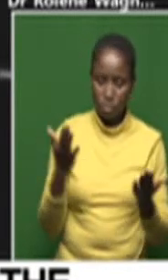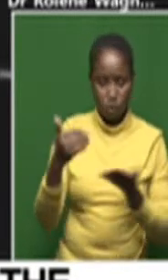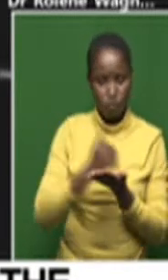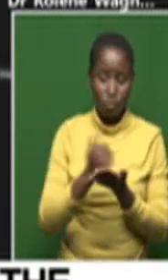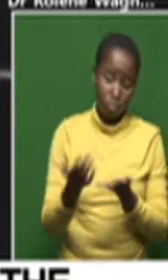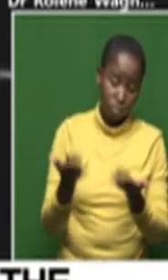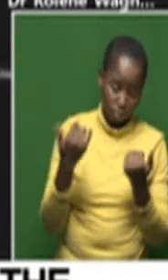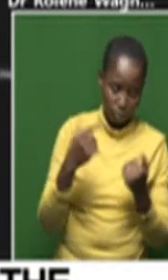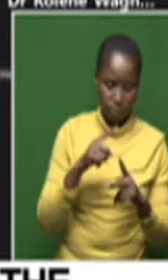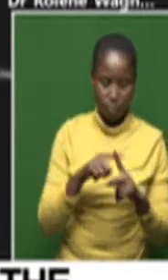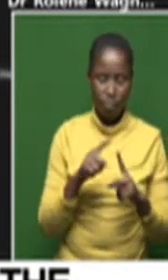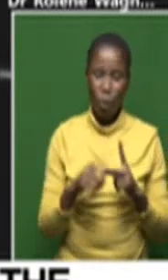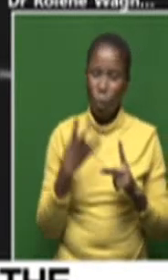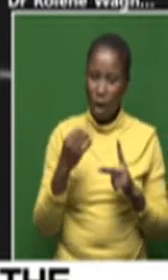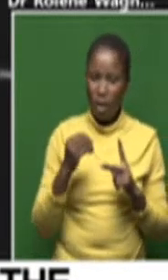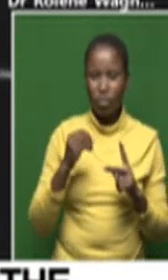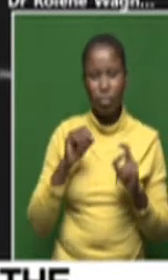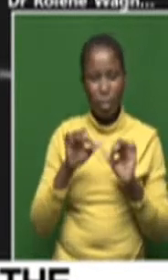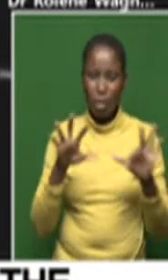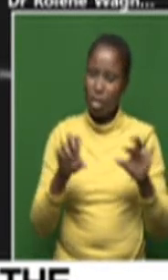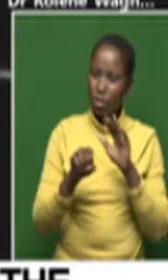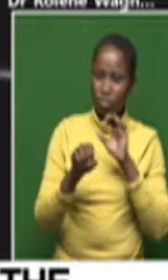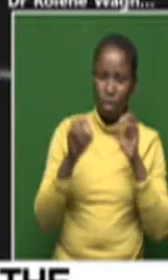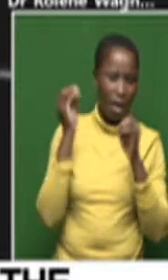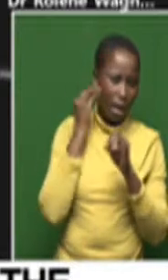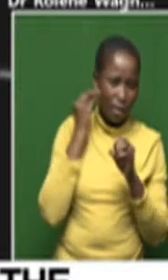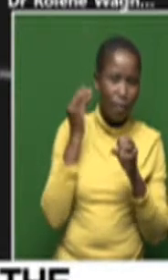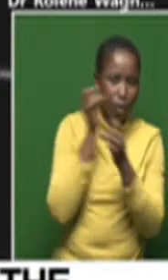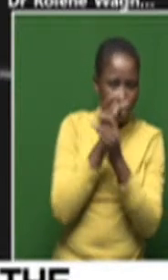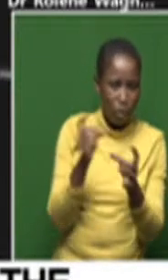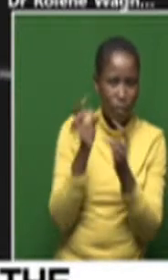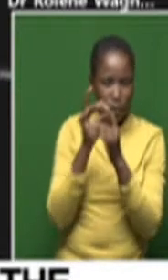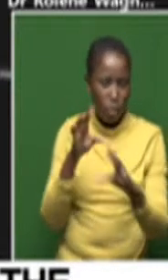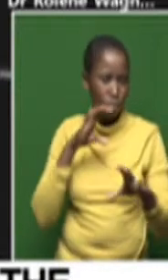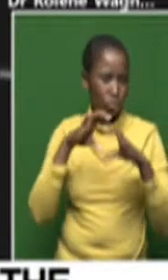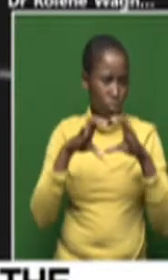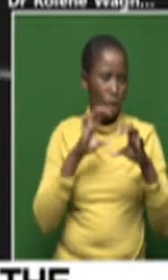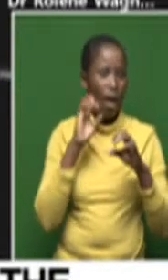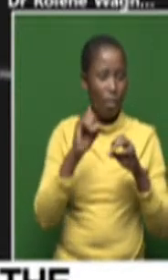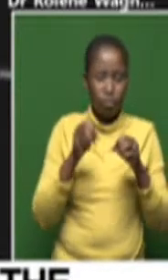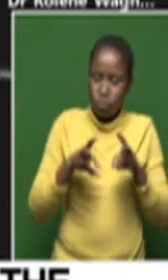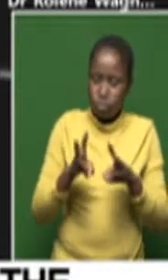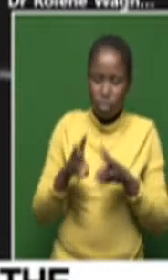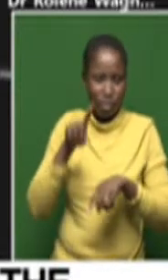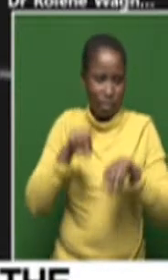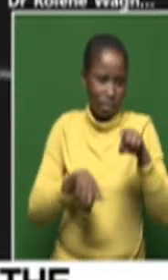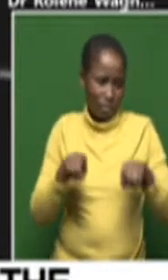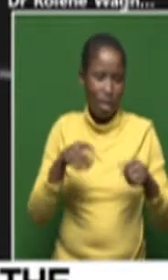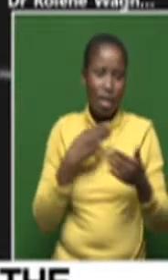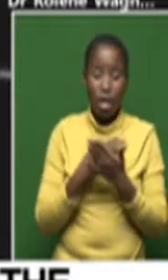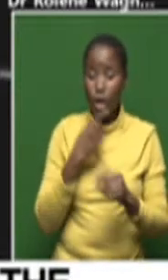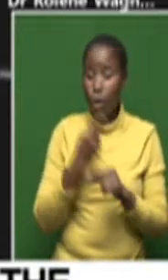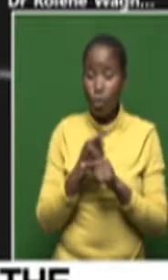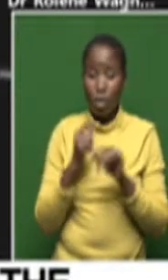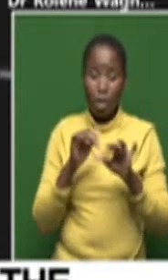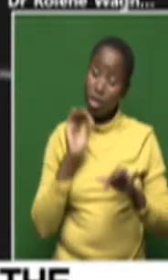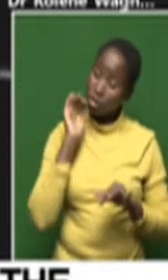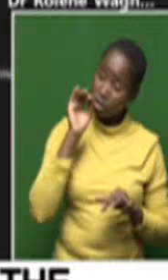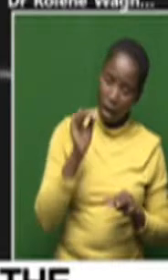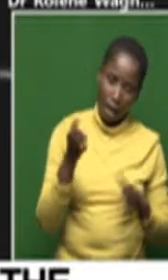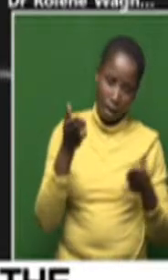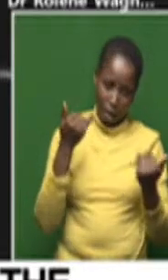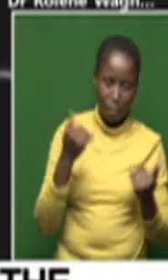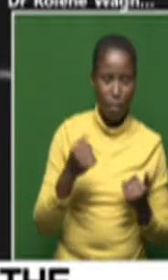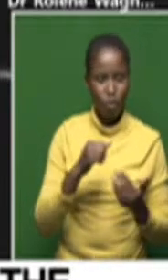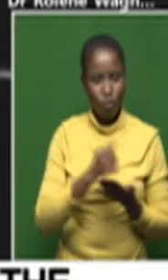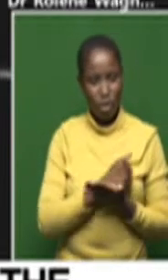have communication going out constantly in various forms, reminding people to register and also sharing